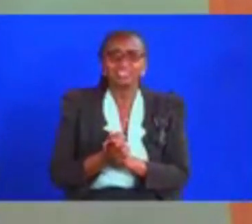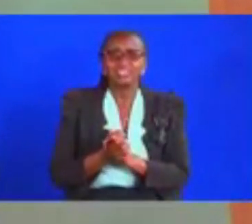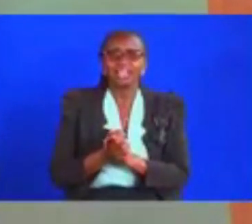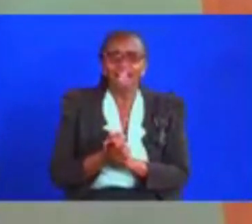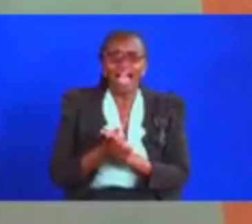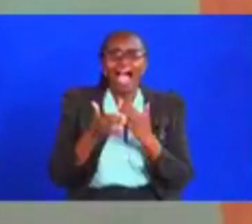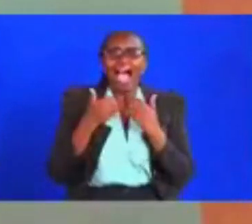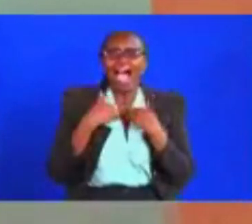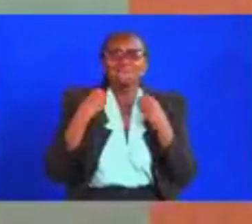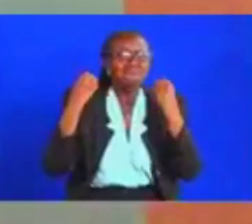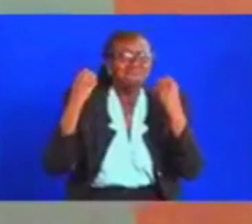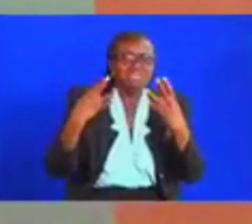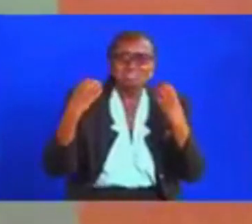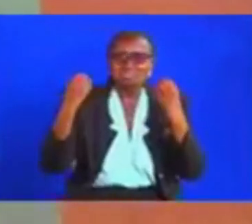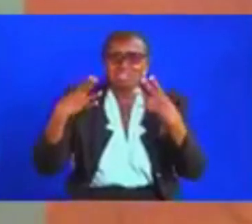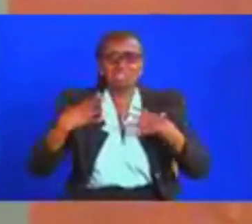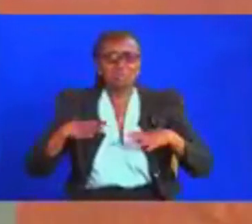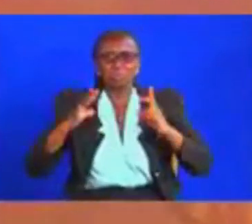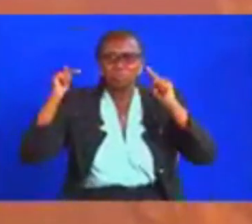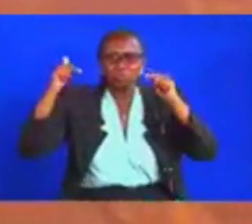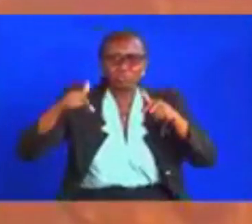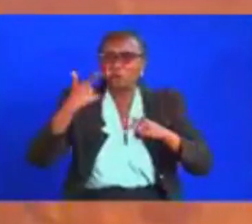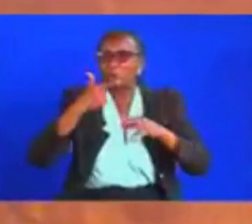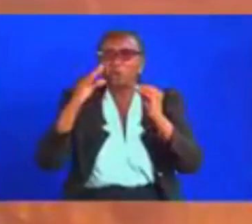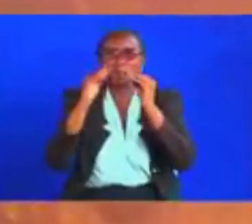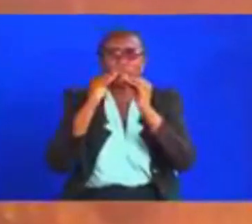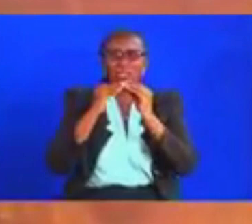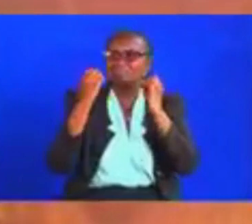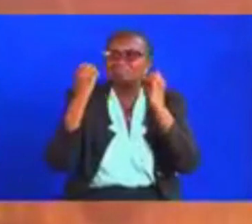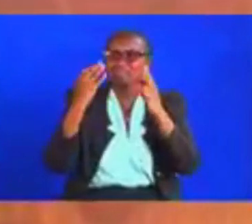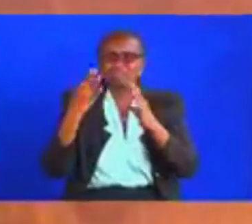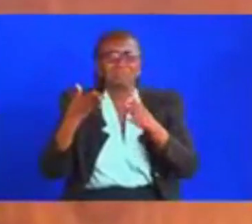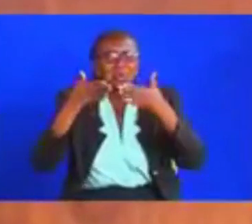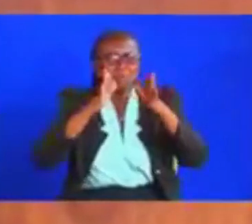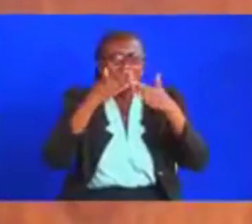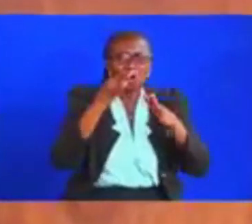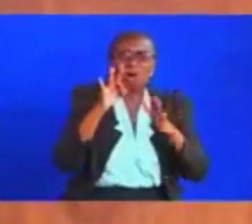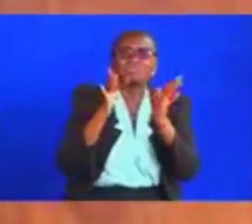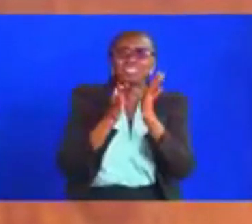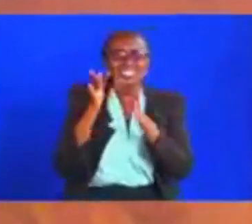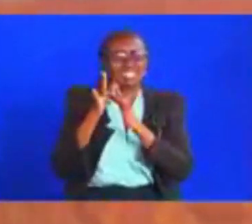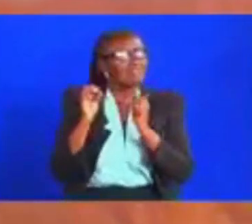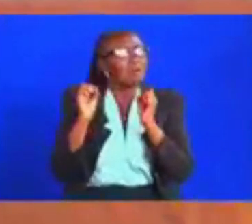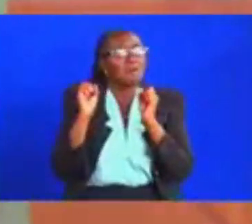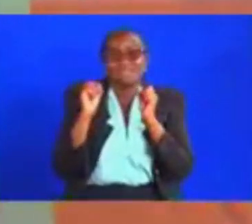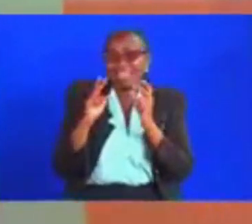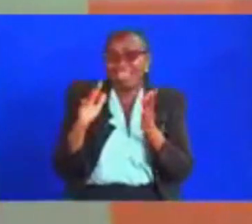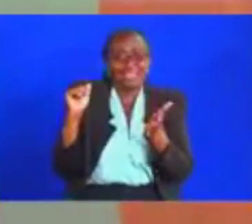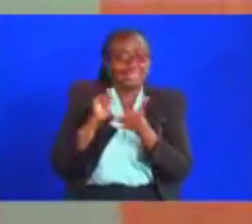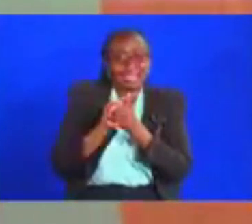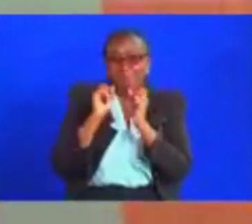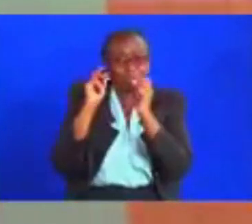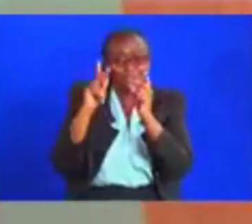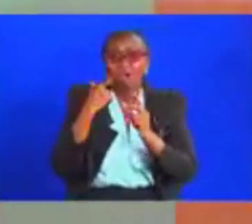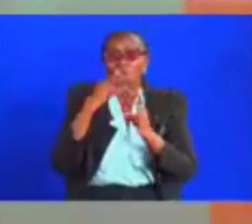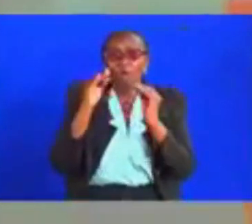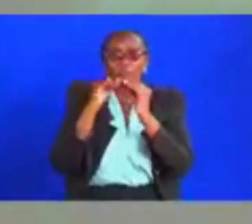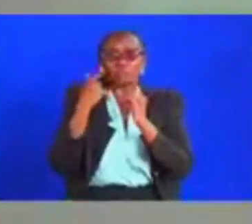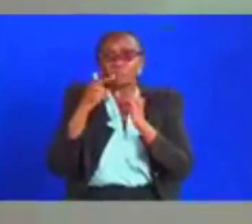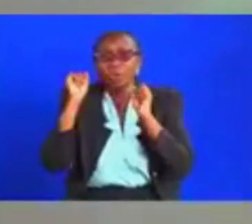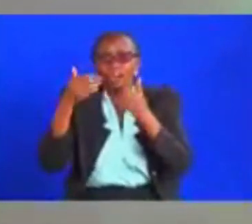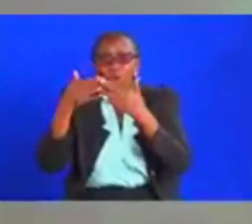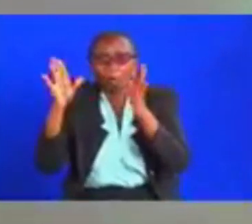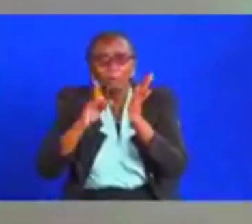There are many people today who have met many dimensions of him, and that is wonderful. They have met the one who can open